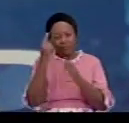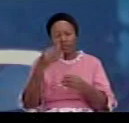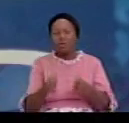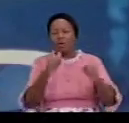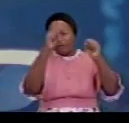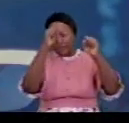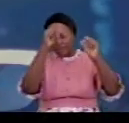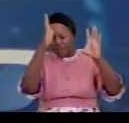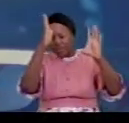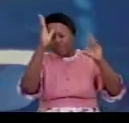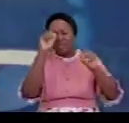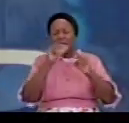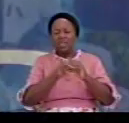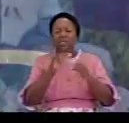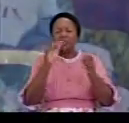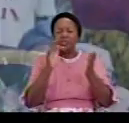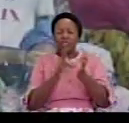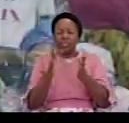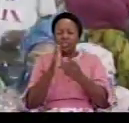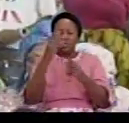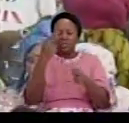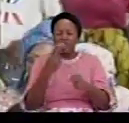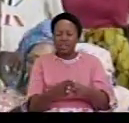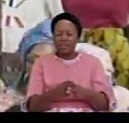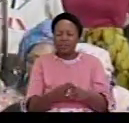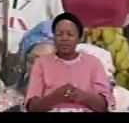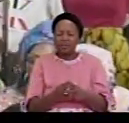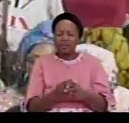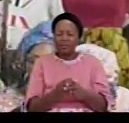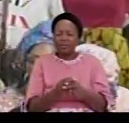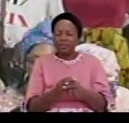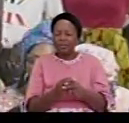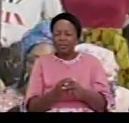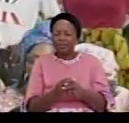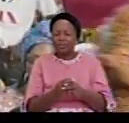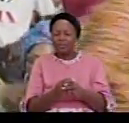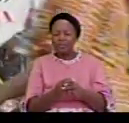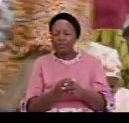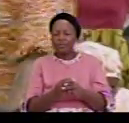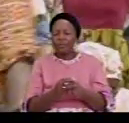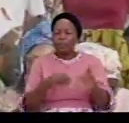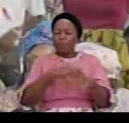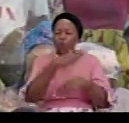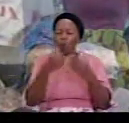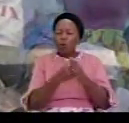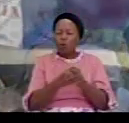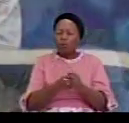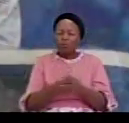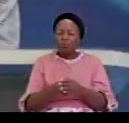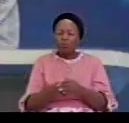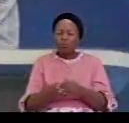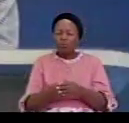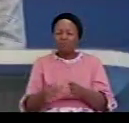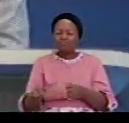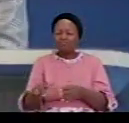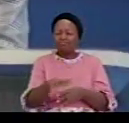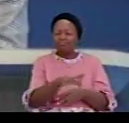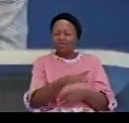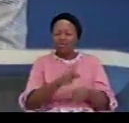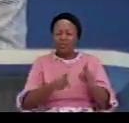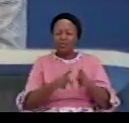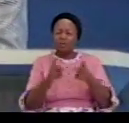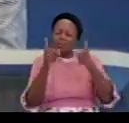Father, in Jesus' name, all these who have come,